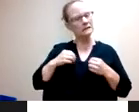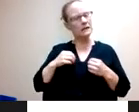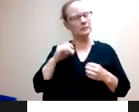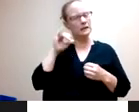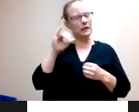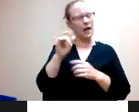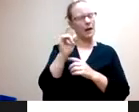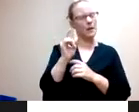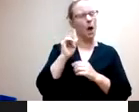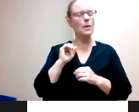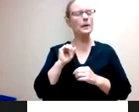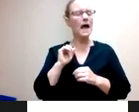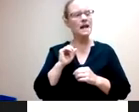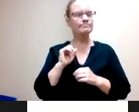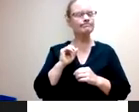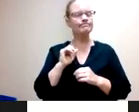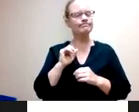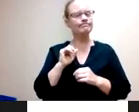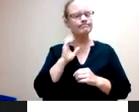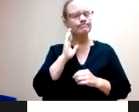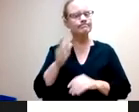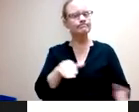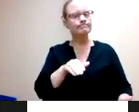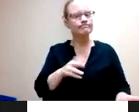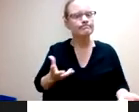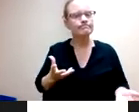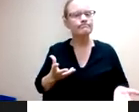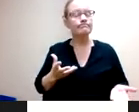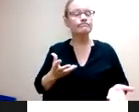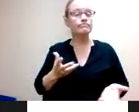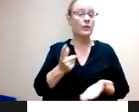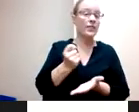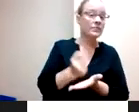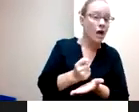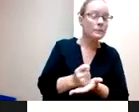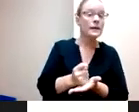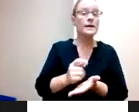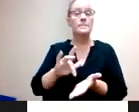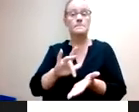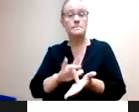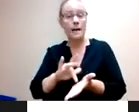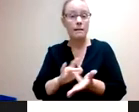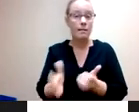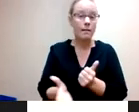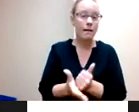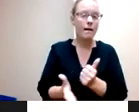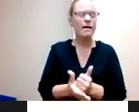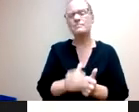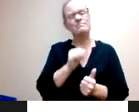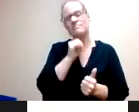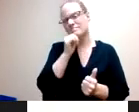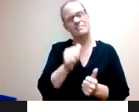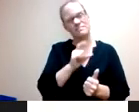change and acknowledging that the therapies for prolongation are not beneficial. it is not